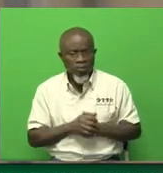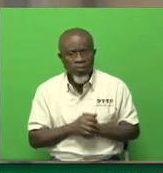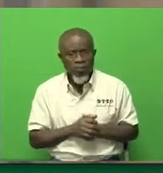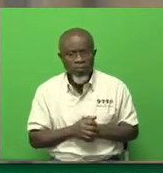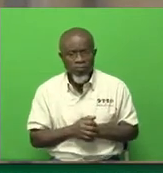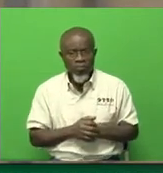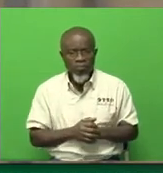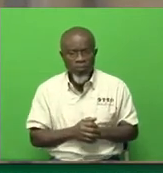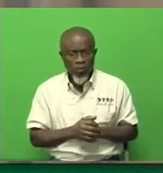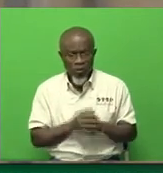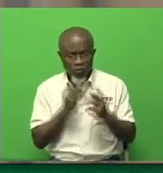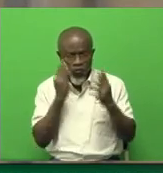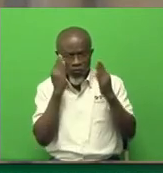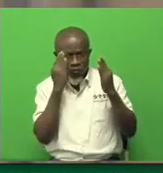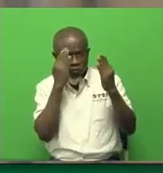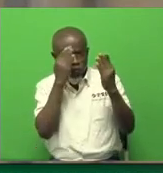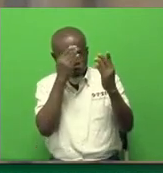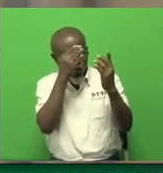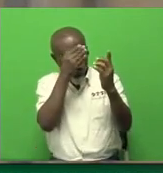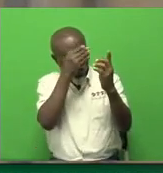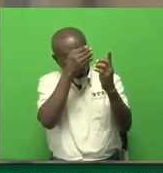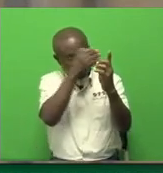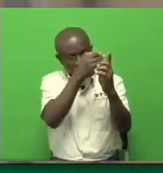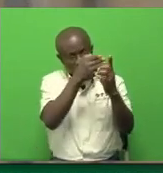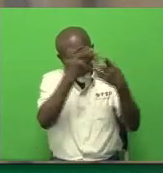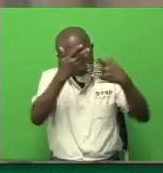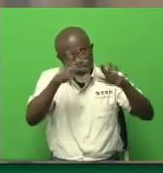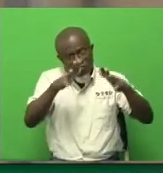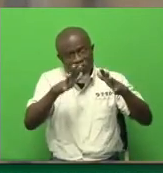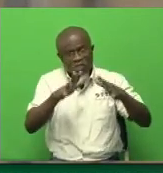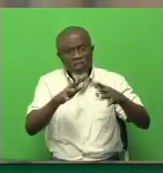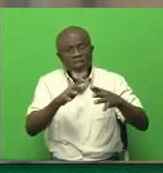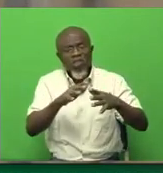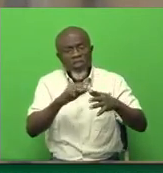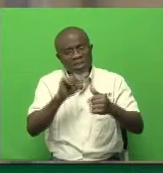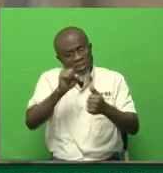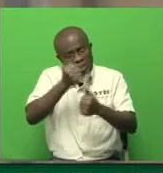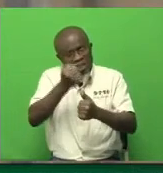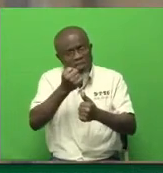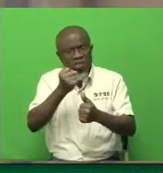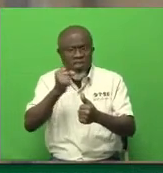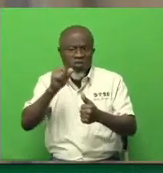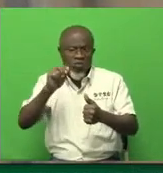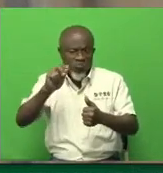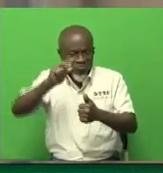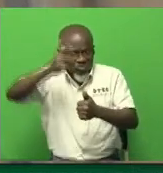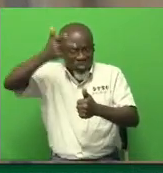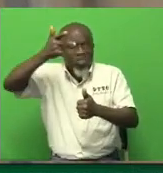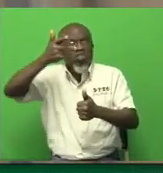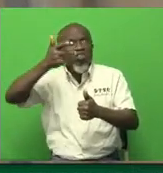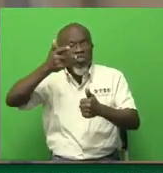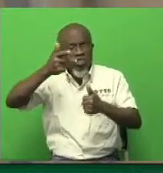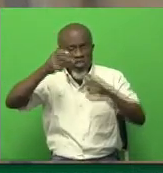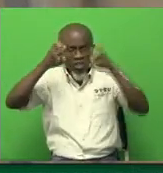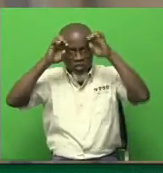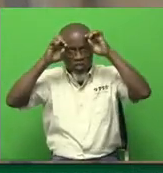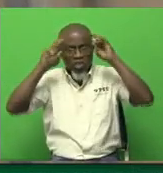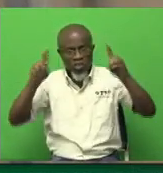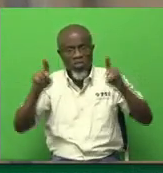aim to complete your post-secondary or tertiary education the government provides funding to cost that